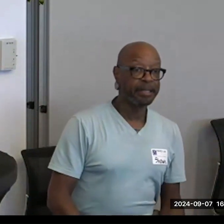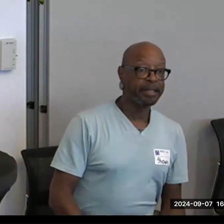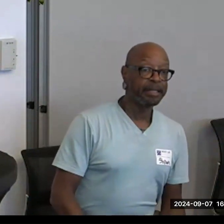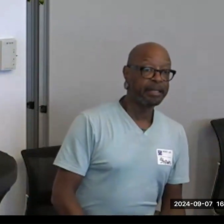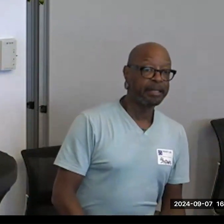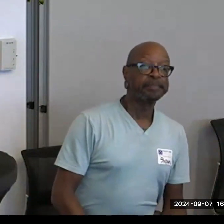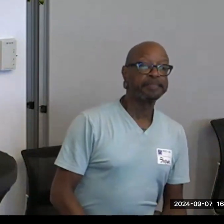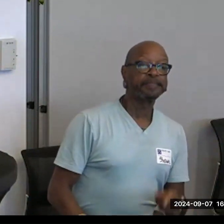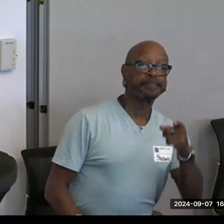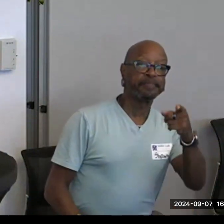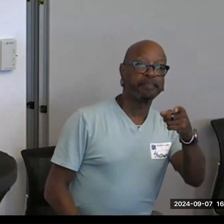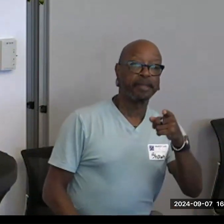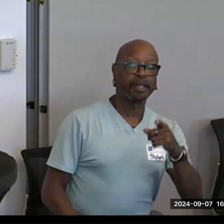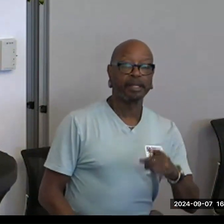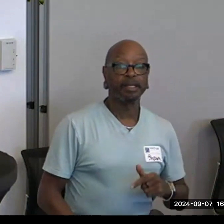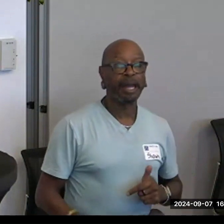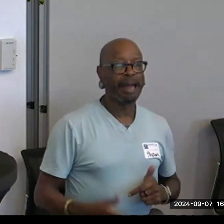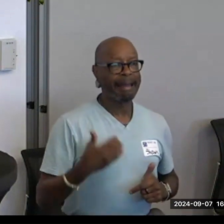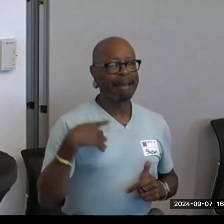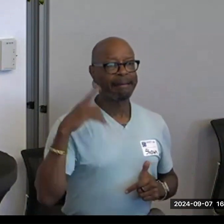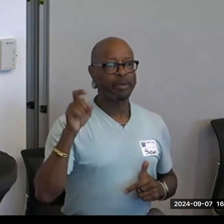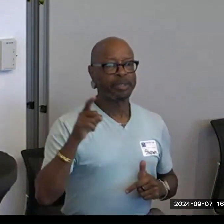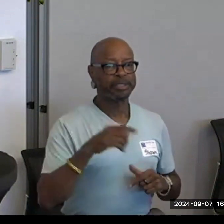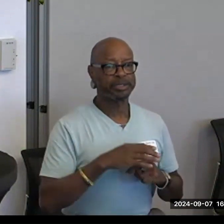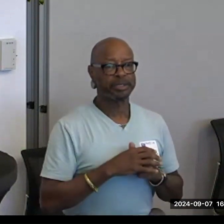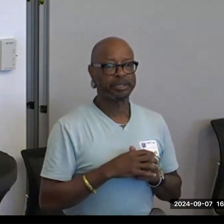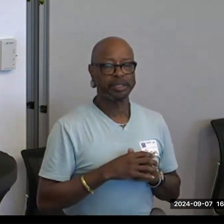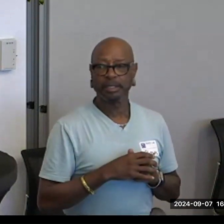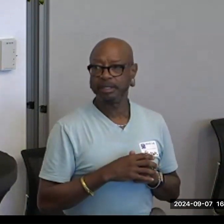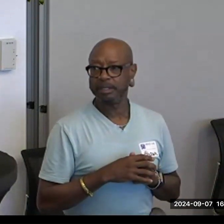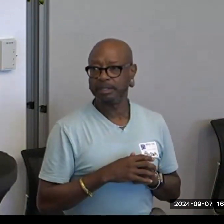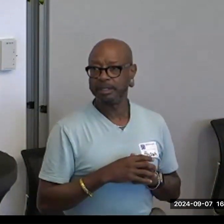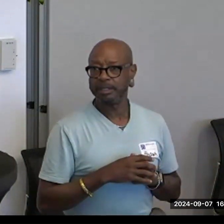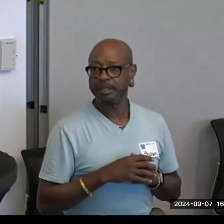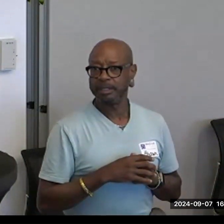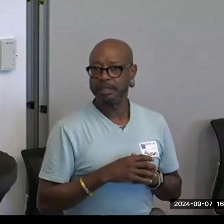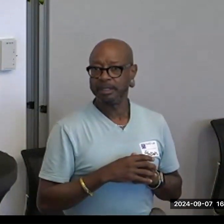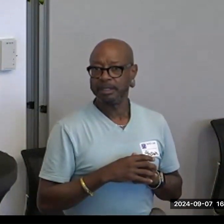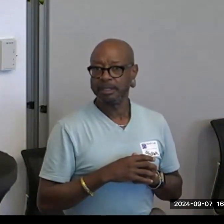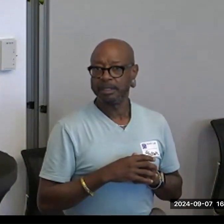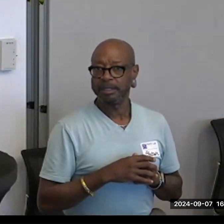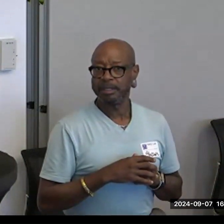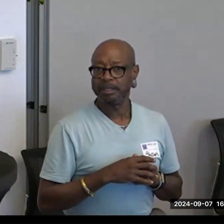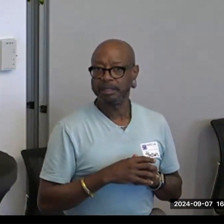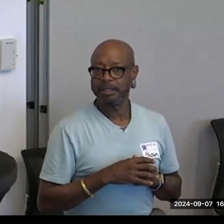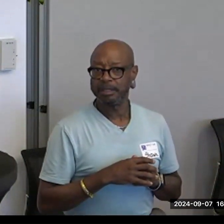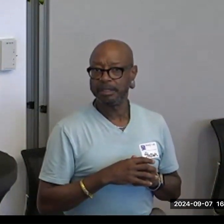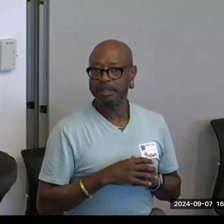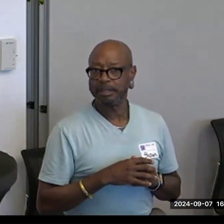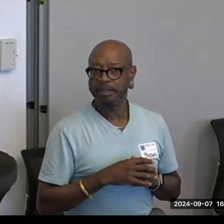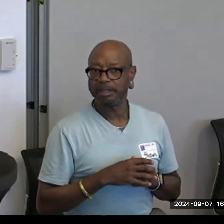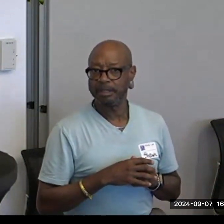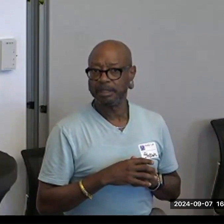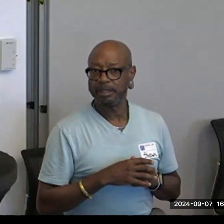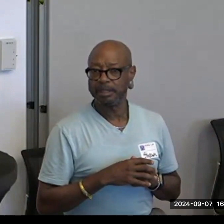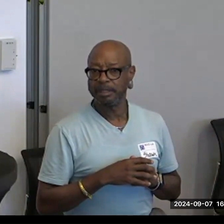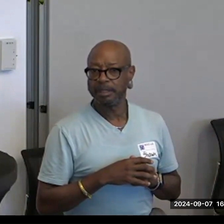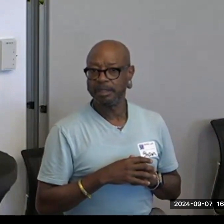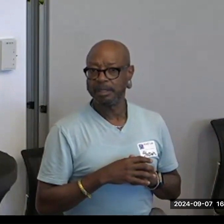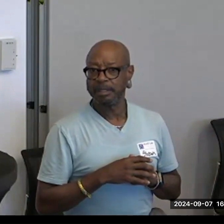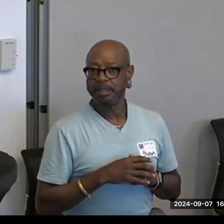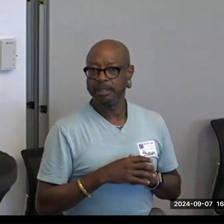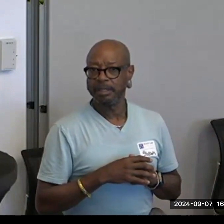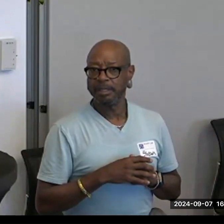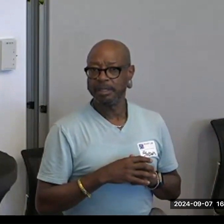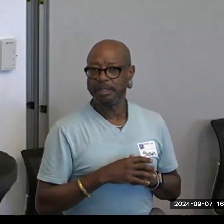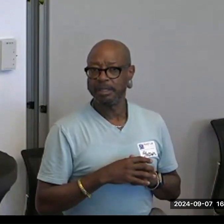Just this is Kevin. Had a question. Does it work with different screen readers as far as showing what are graphics in focus? Or I guess, and